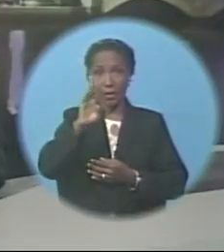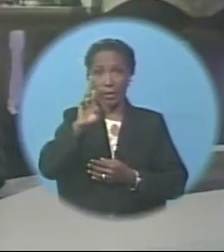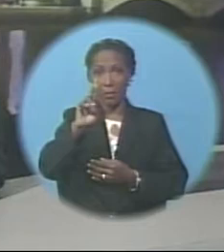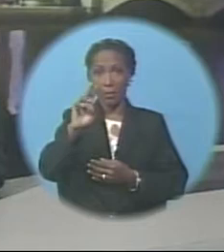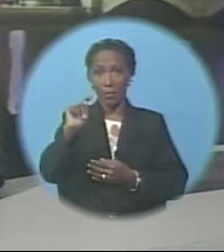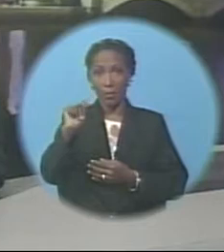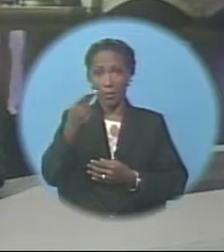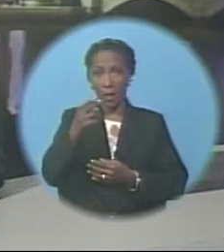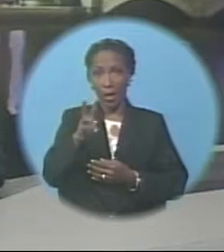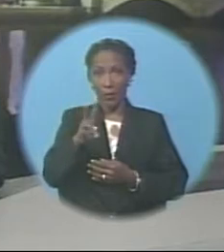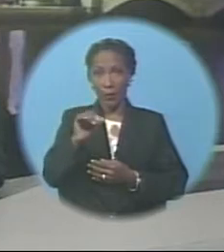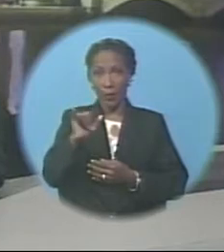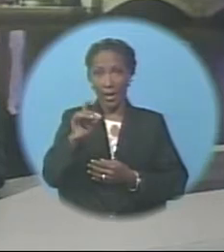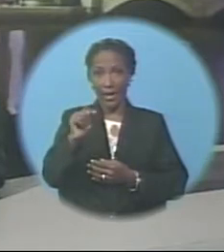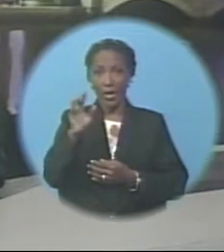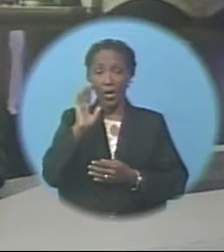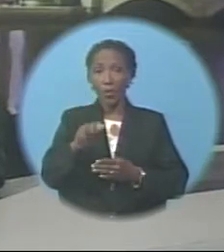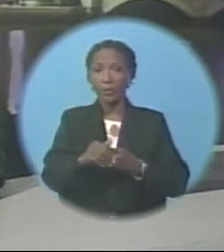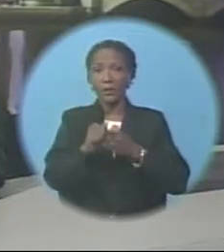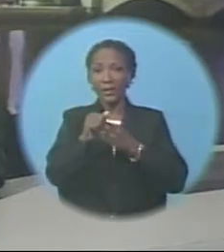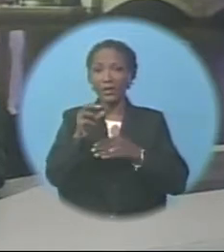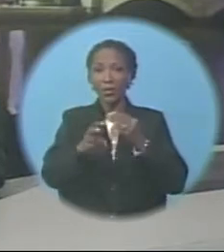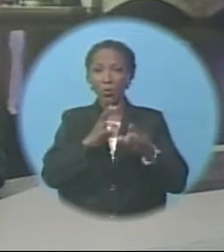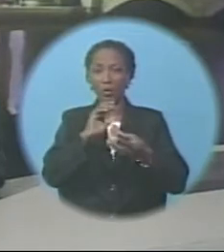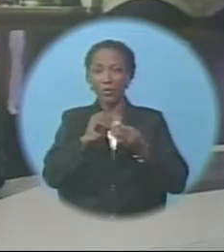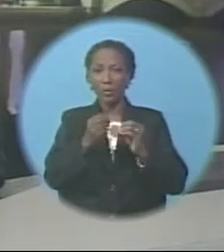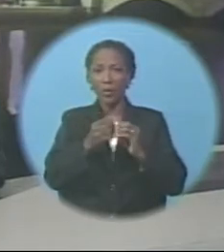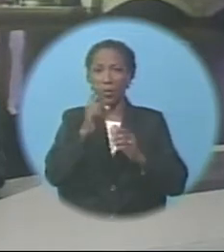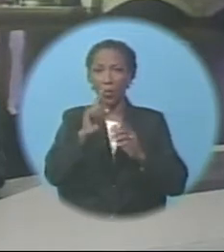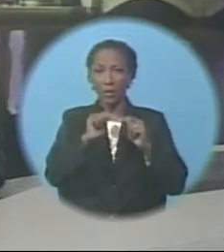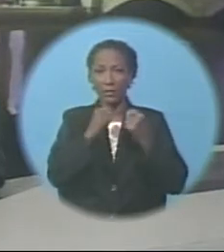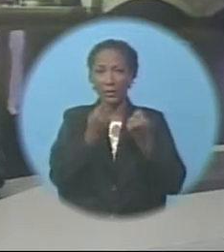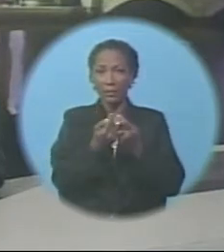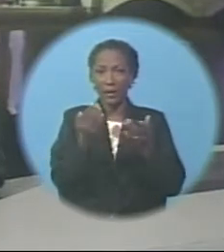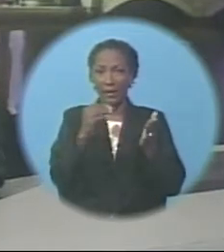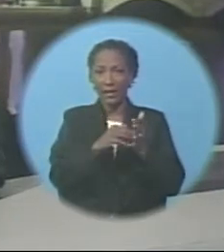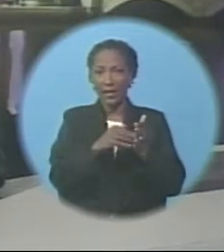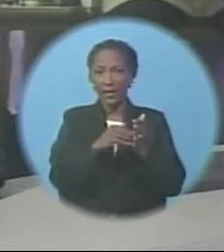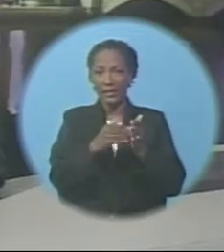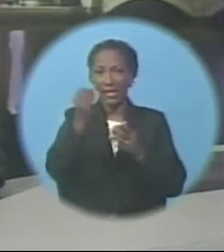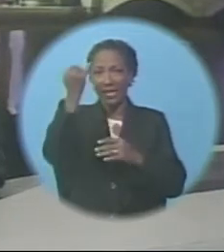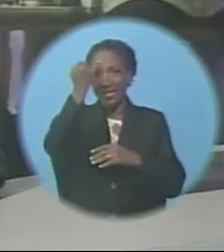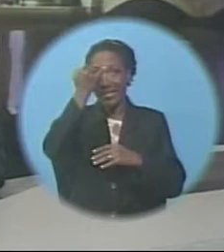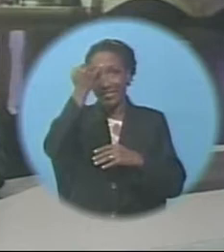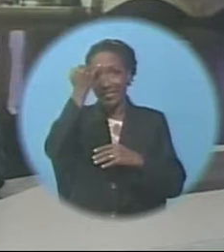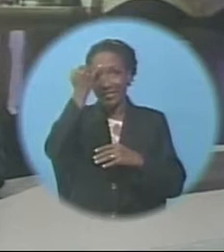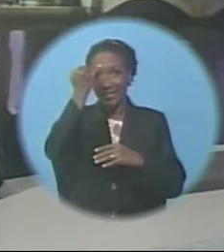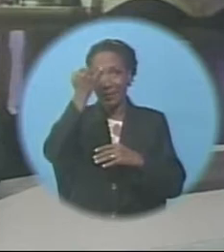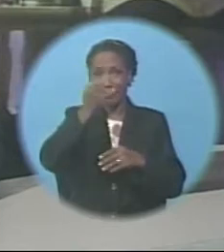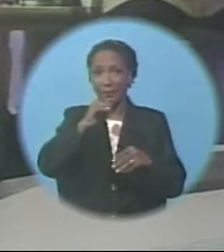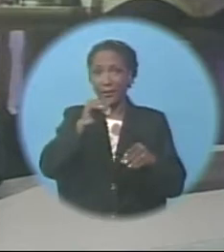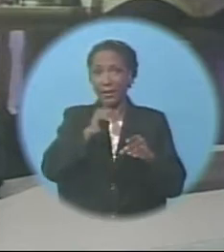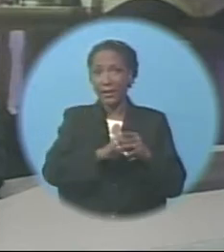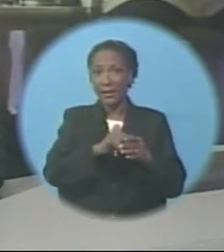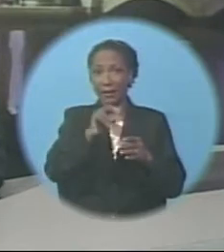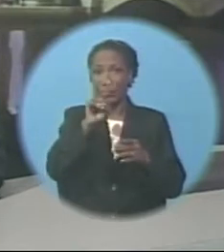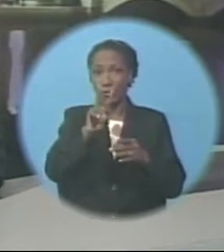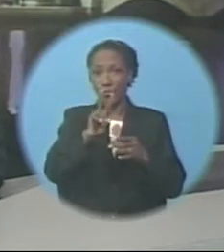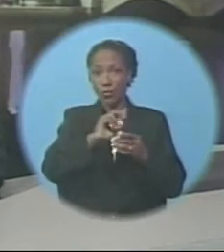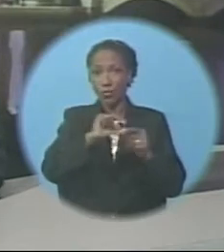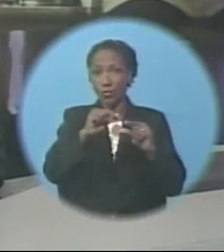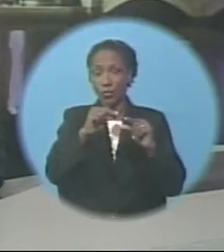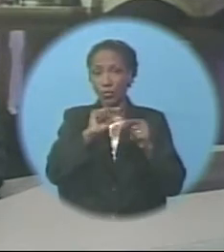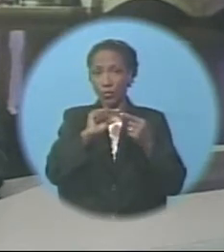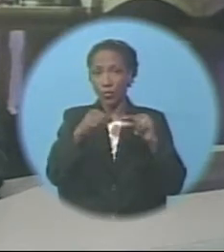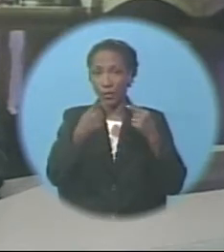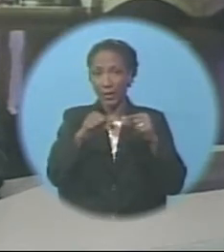the world's number 1 side against the Indians in the 2-game test series, this is in Florida this weekend, says that his ambition is still to